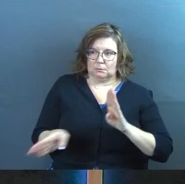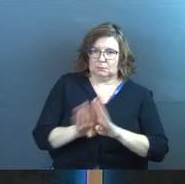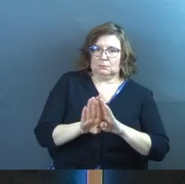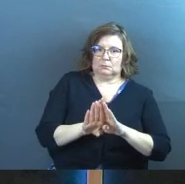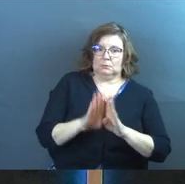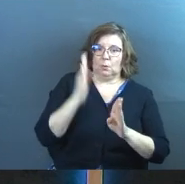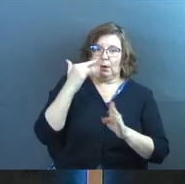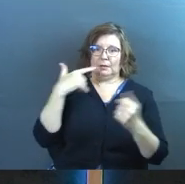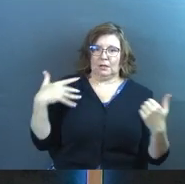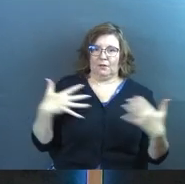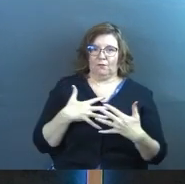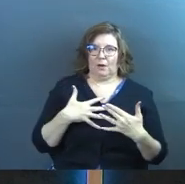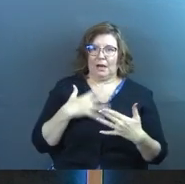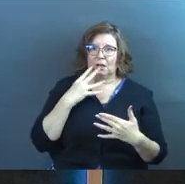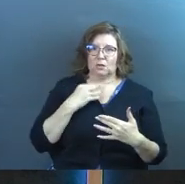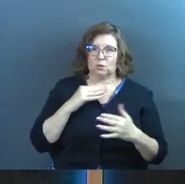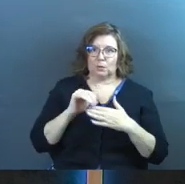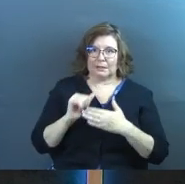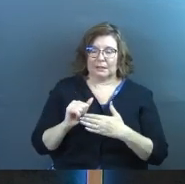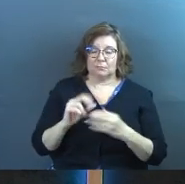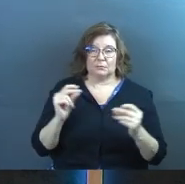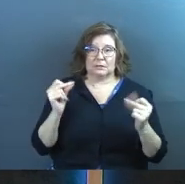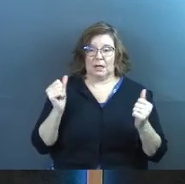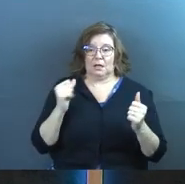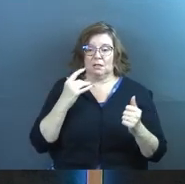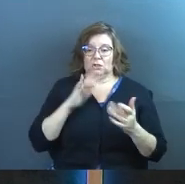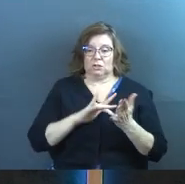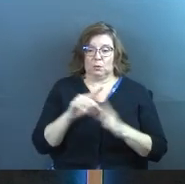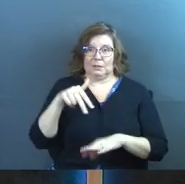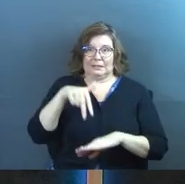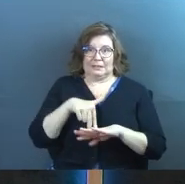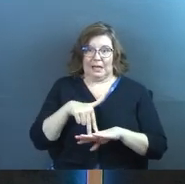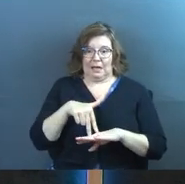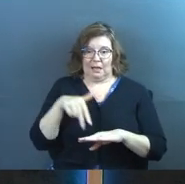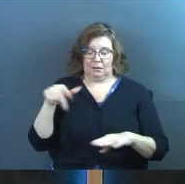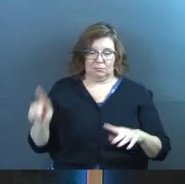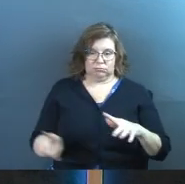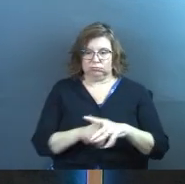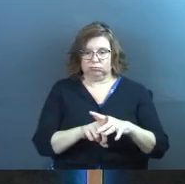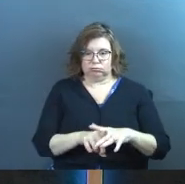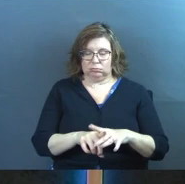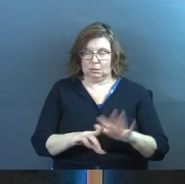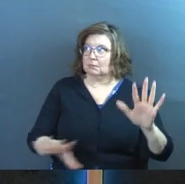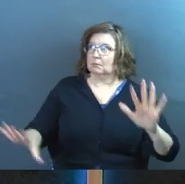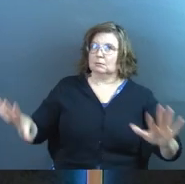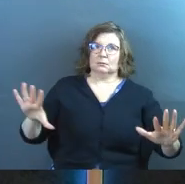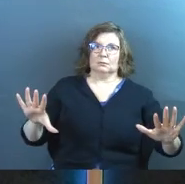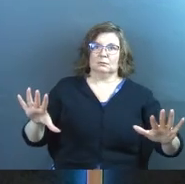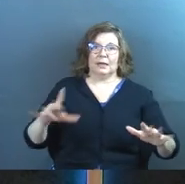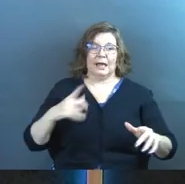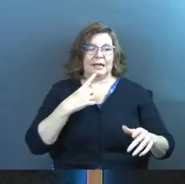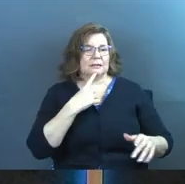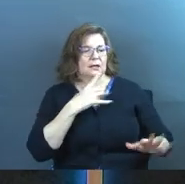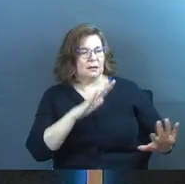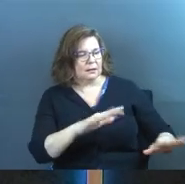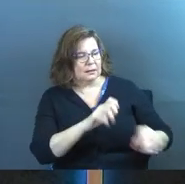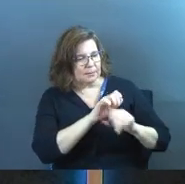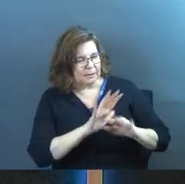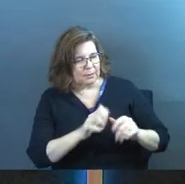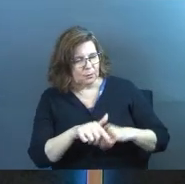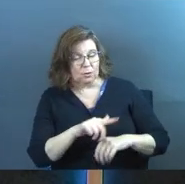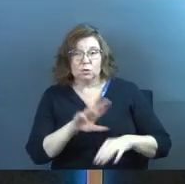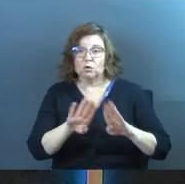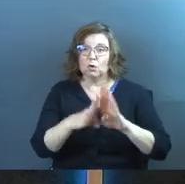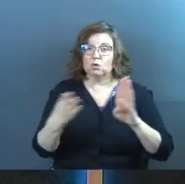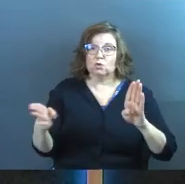afraid of the Jewish leaders. And suddenly Jesus was standing there among them, and he said, peace be with you. So the doors are